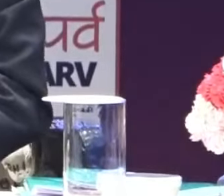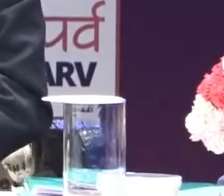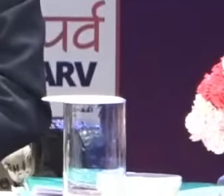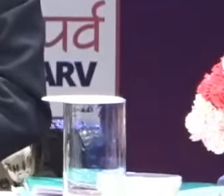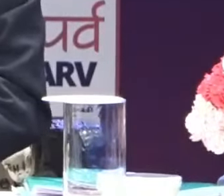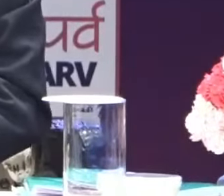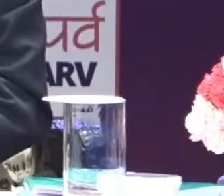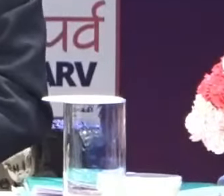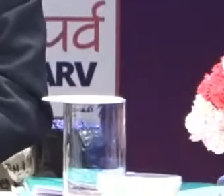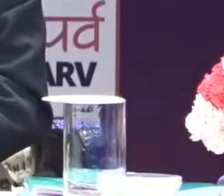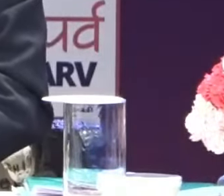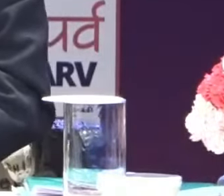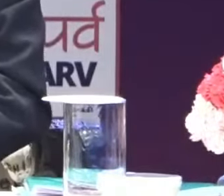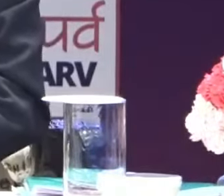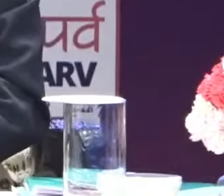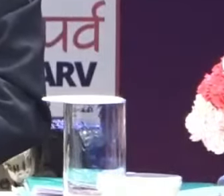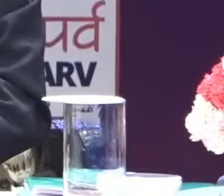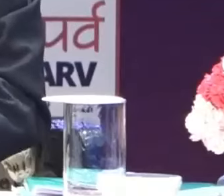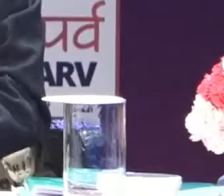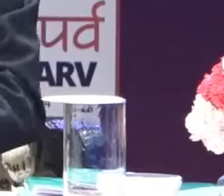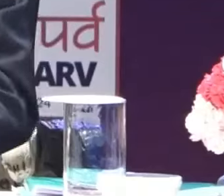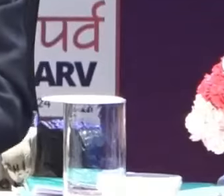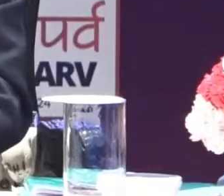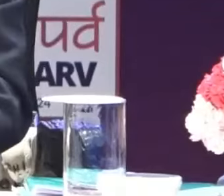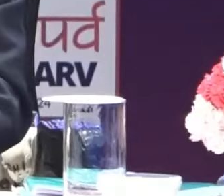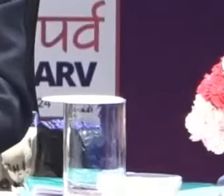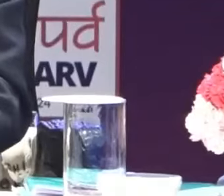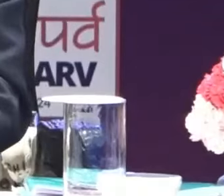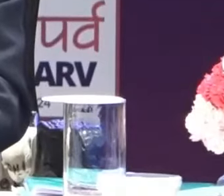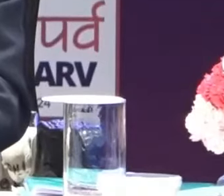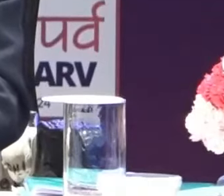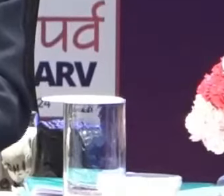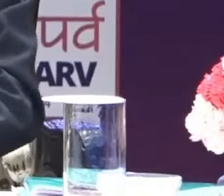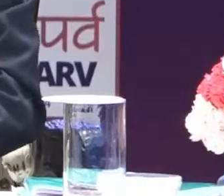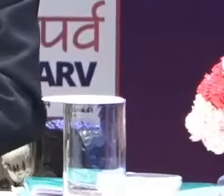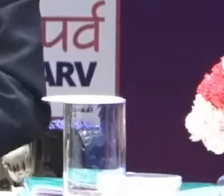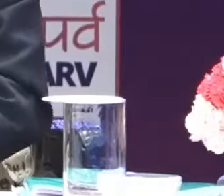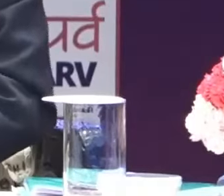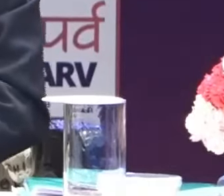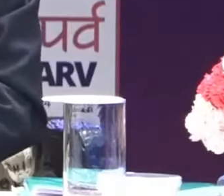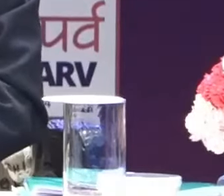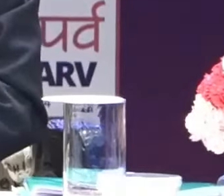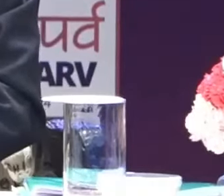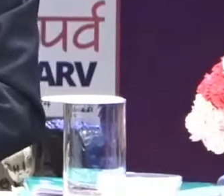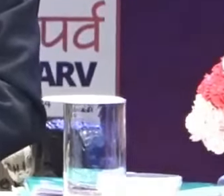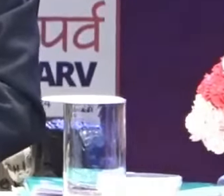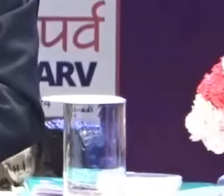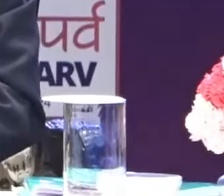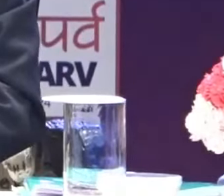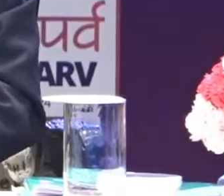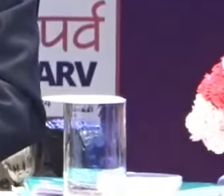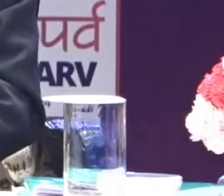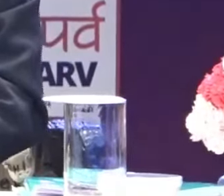these 7 phases, both positive, negative. So let's just go through this incredible journey of the 7